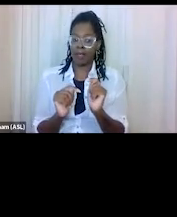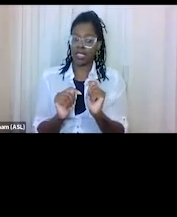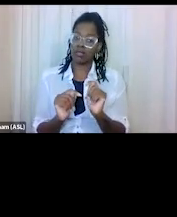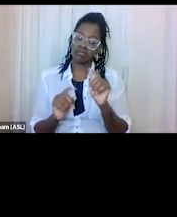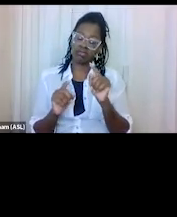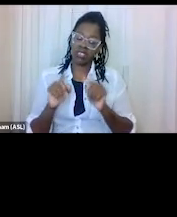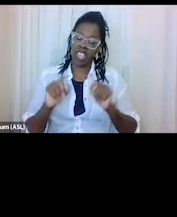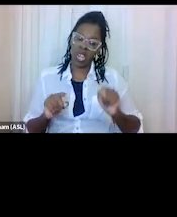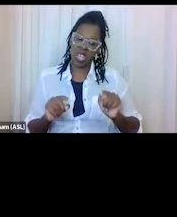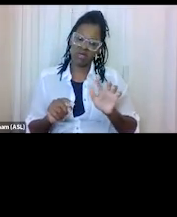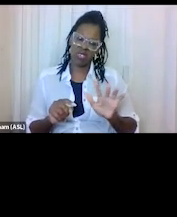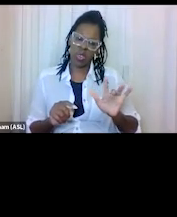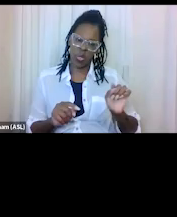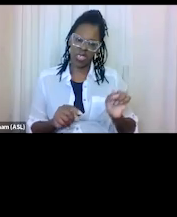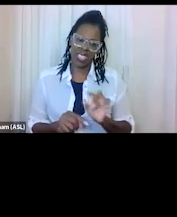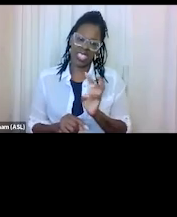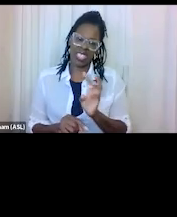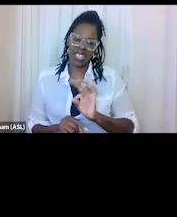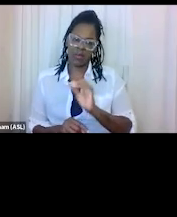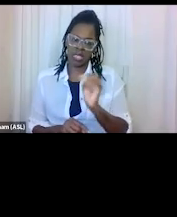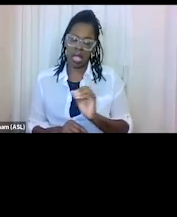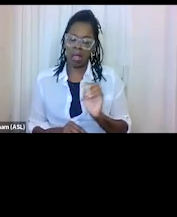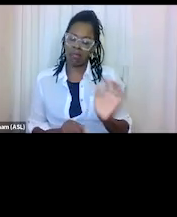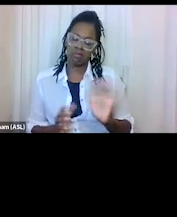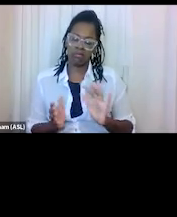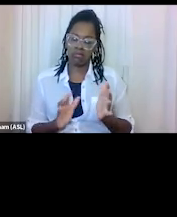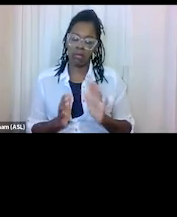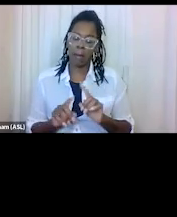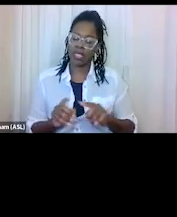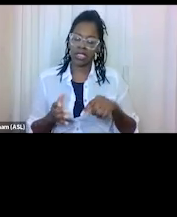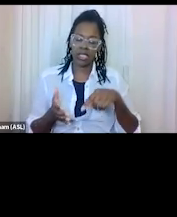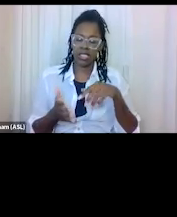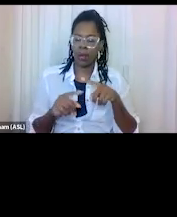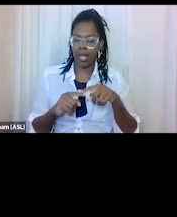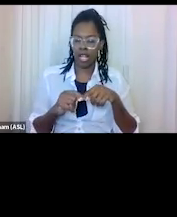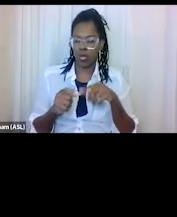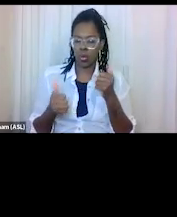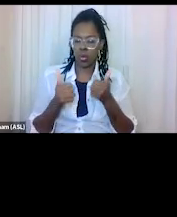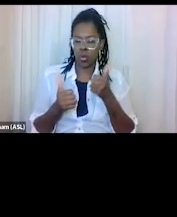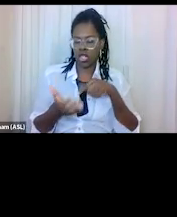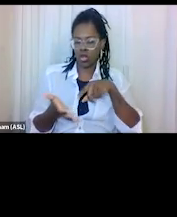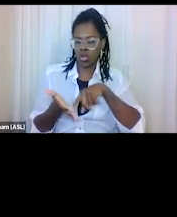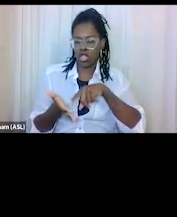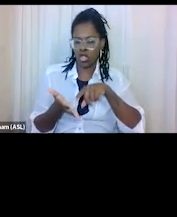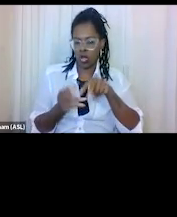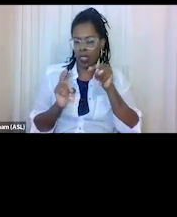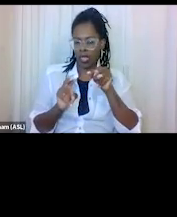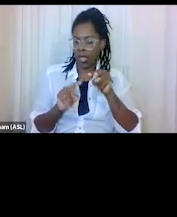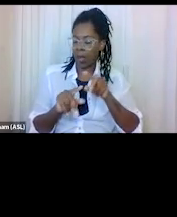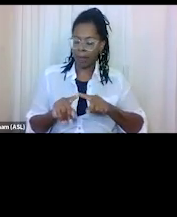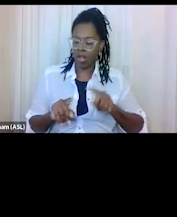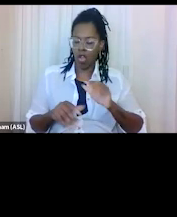between 23 and 67%. So depending on the kind of study that you're looking at, there's a lot of range in these estimates, but they're all